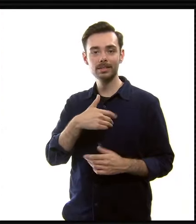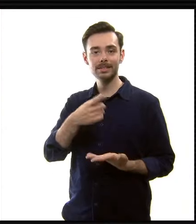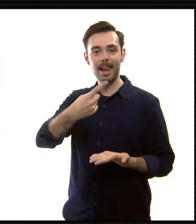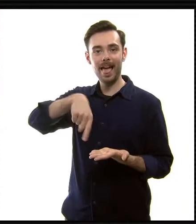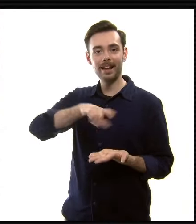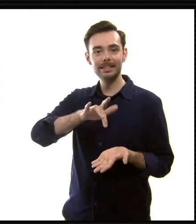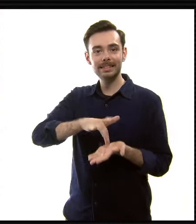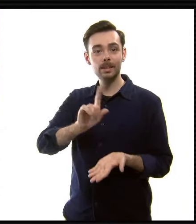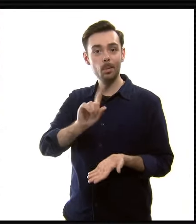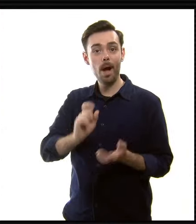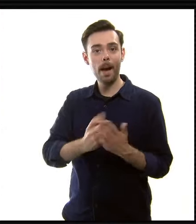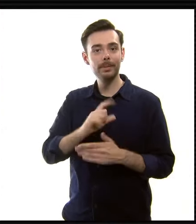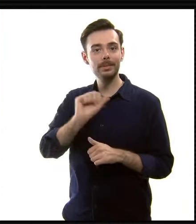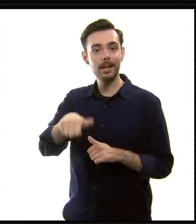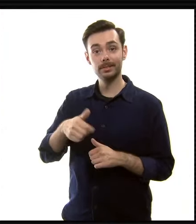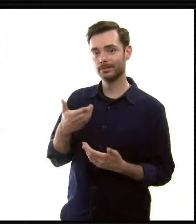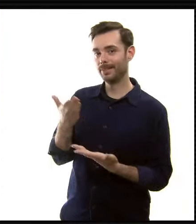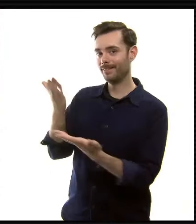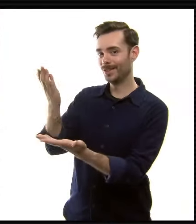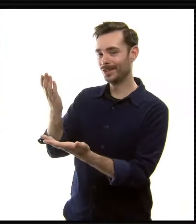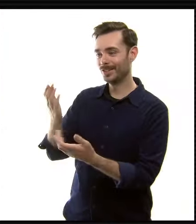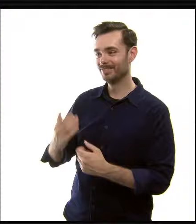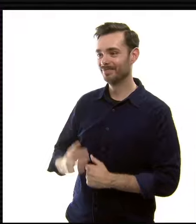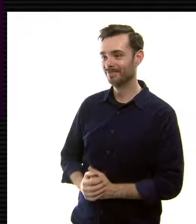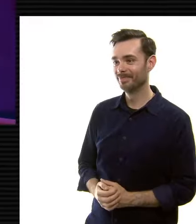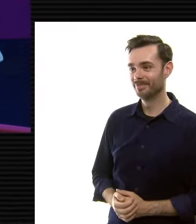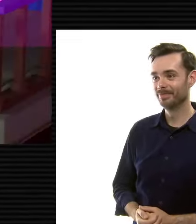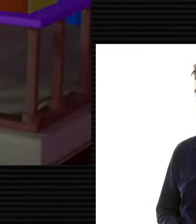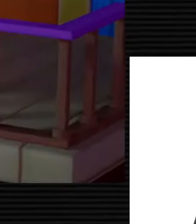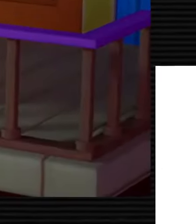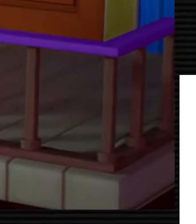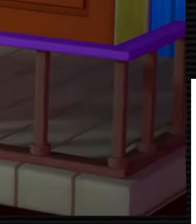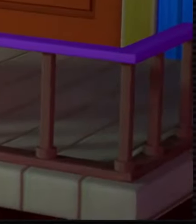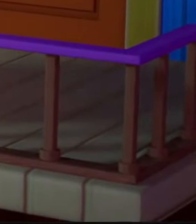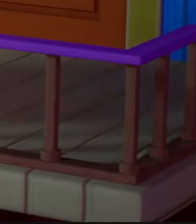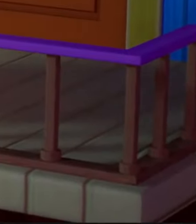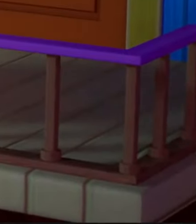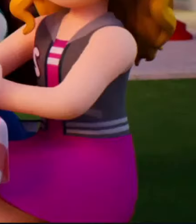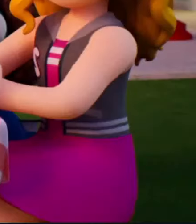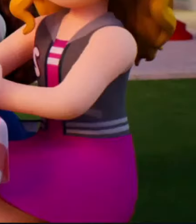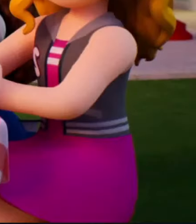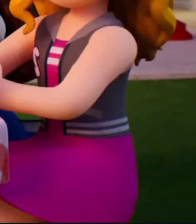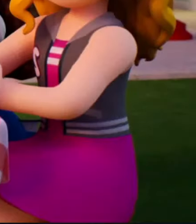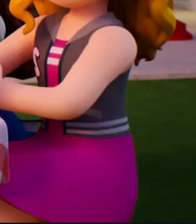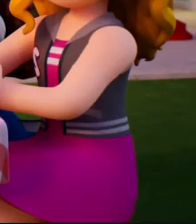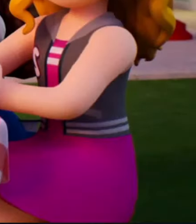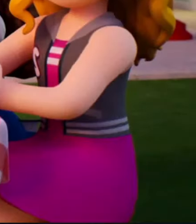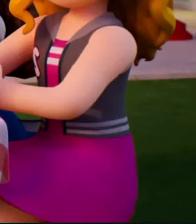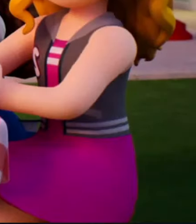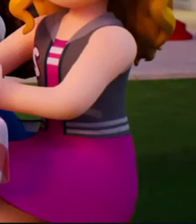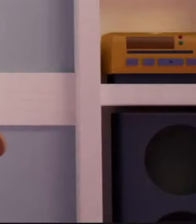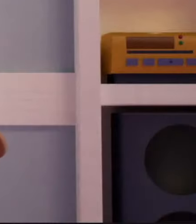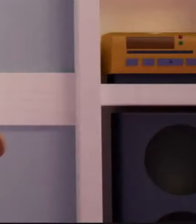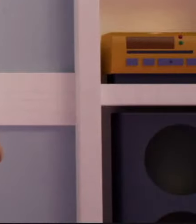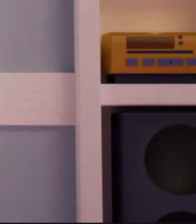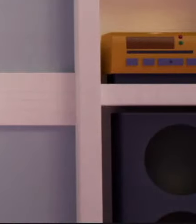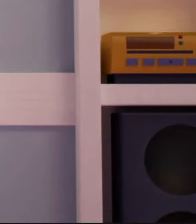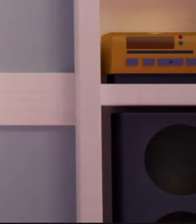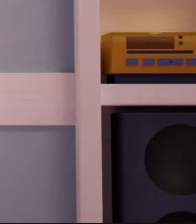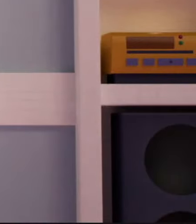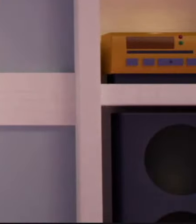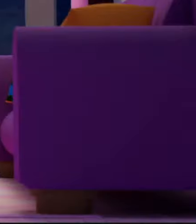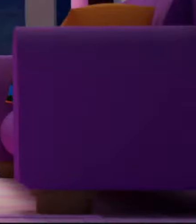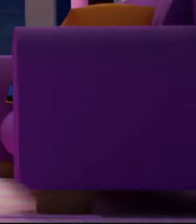well, have a look at this. We've had an end-of-school sleepover every year since we were little. I still need to finish my last painting for my